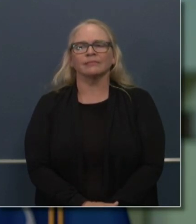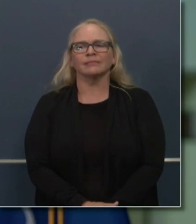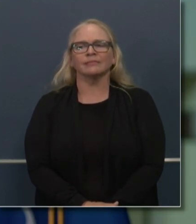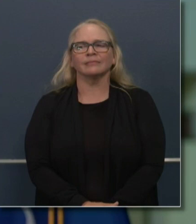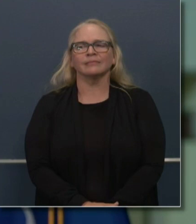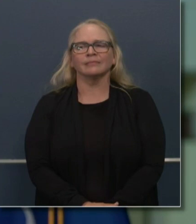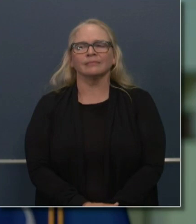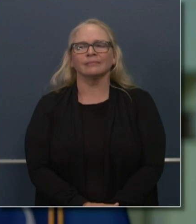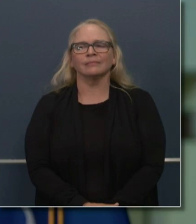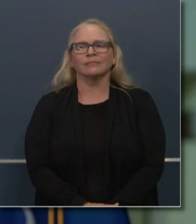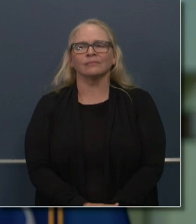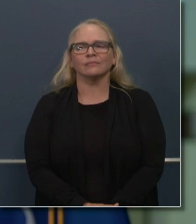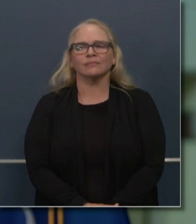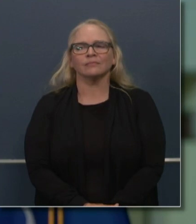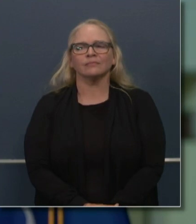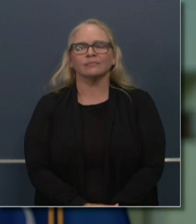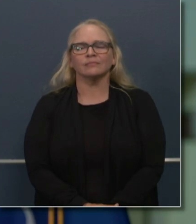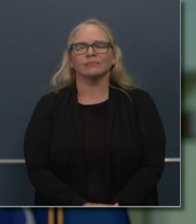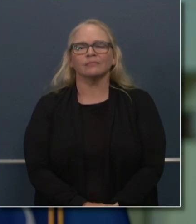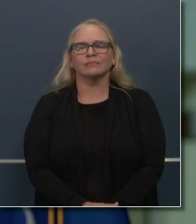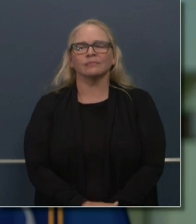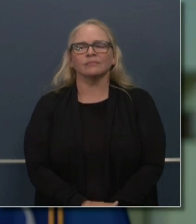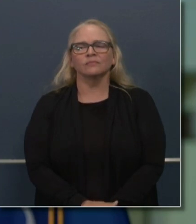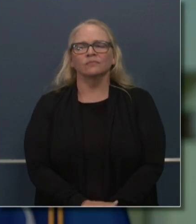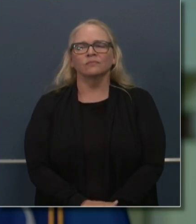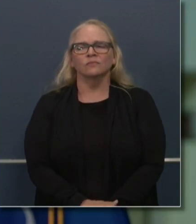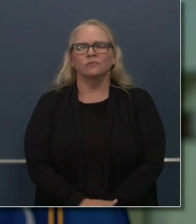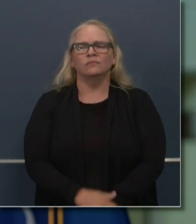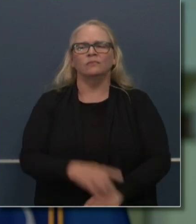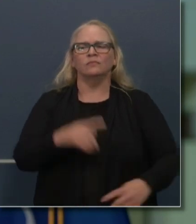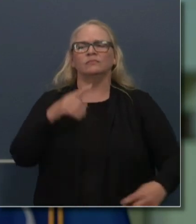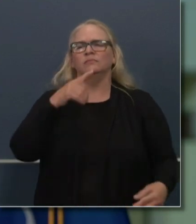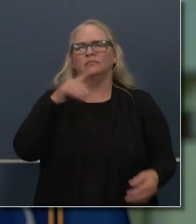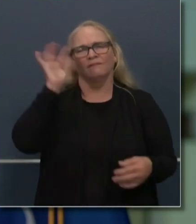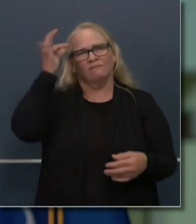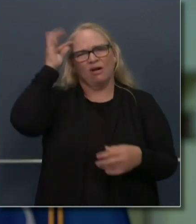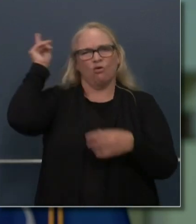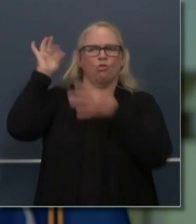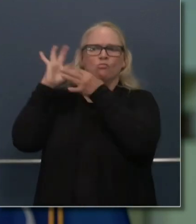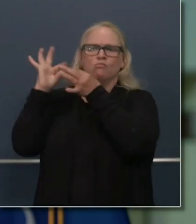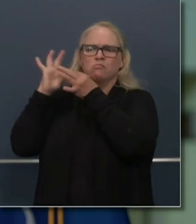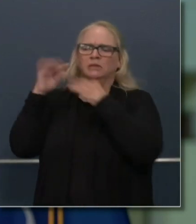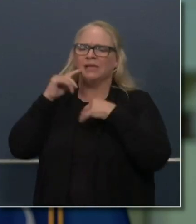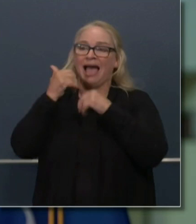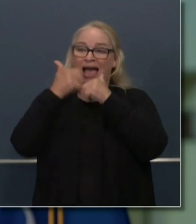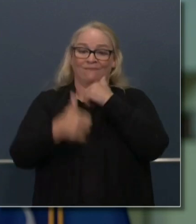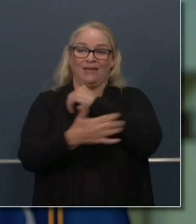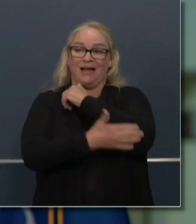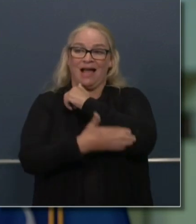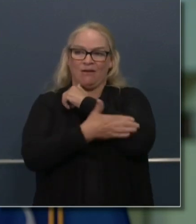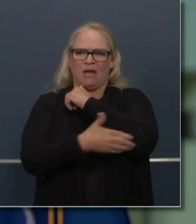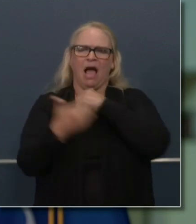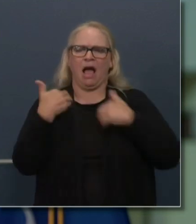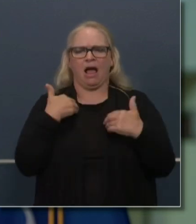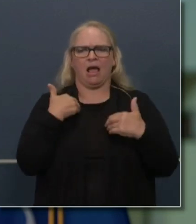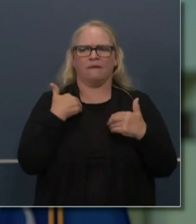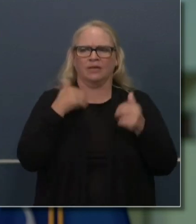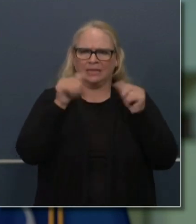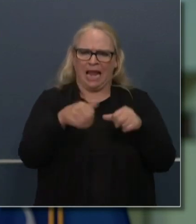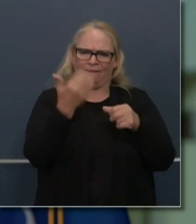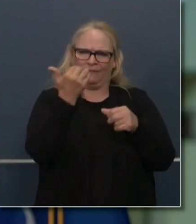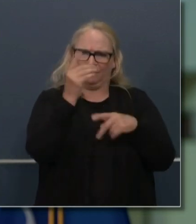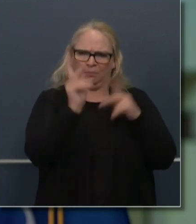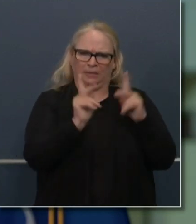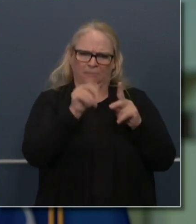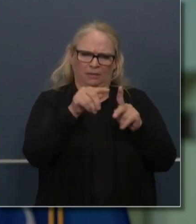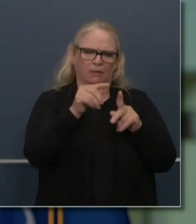rest of the state, that they would need at least 15 contact tracers for every 100,000 residents. We reported last week that at least